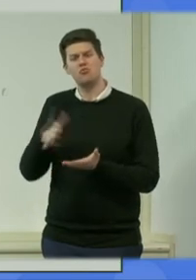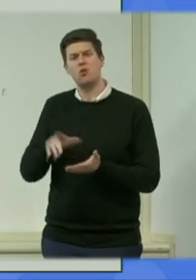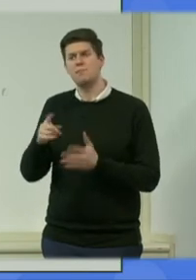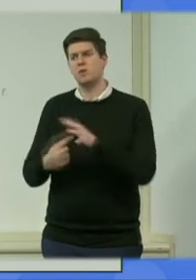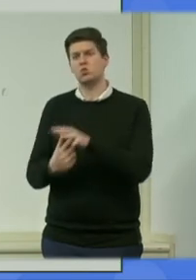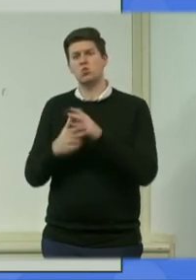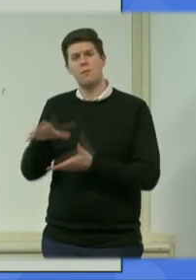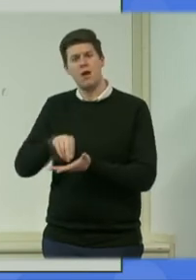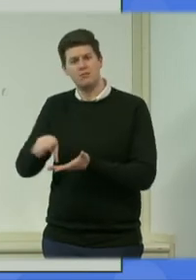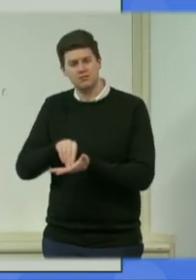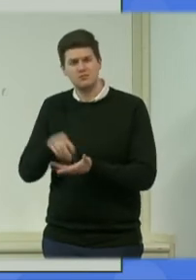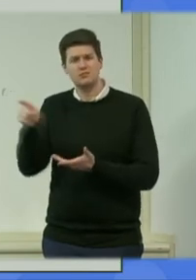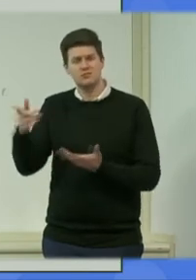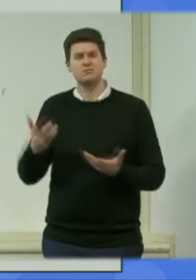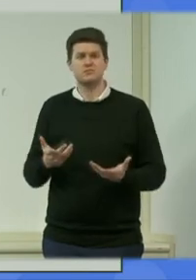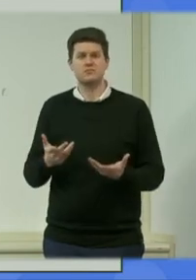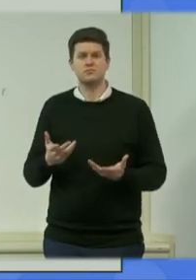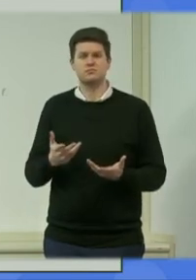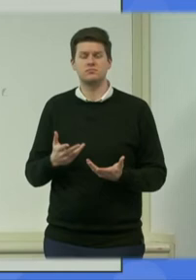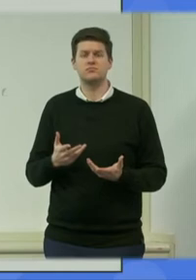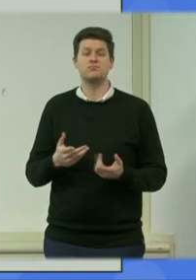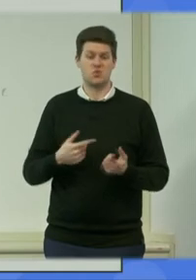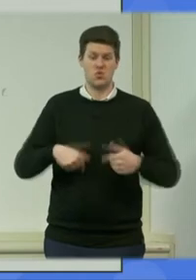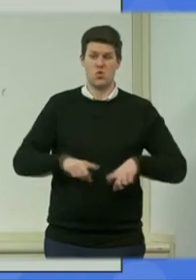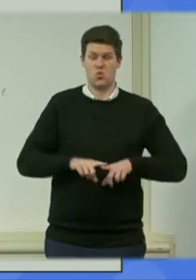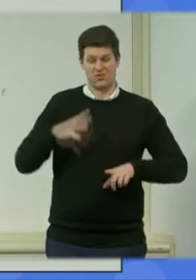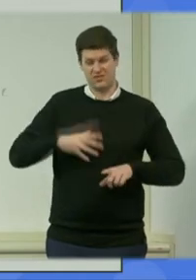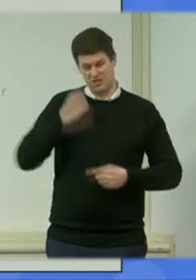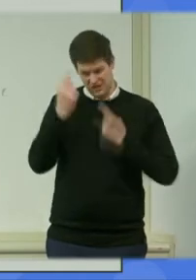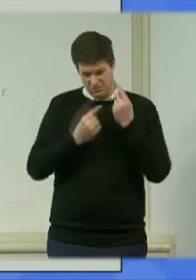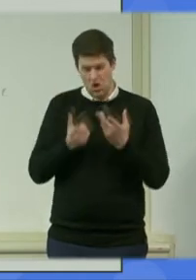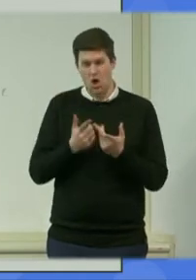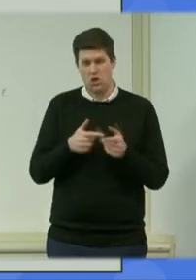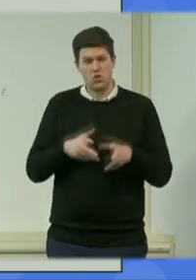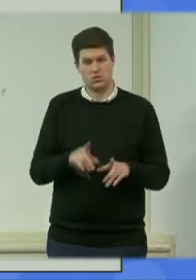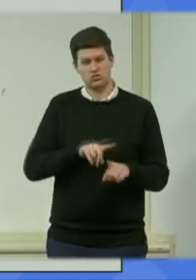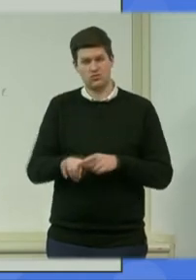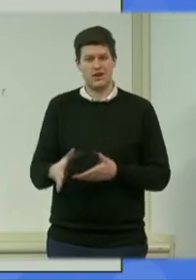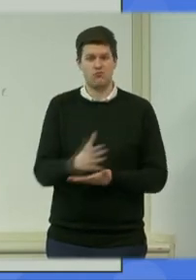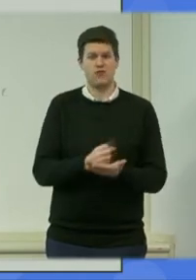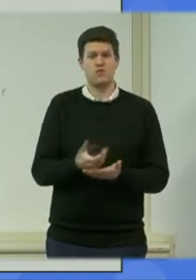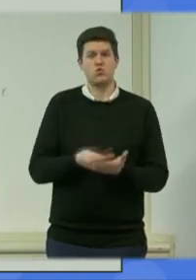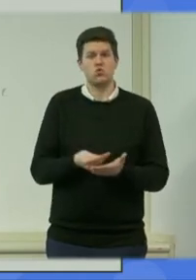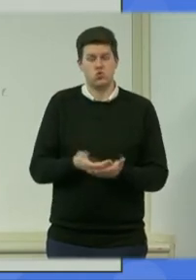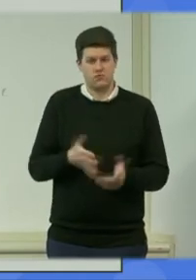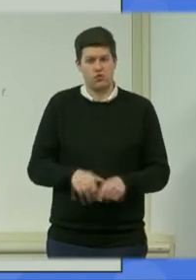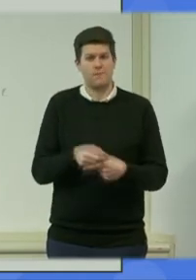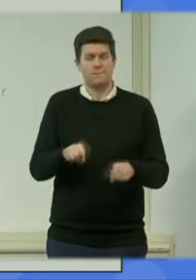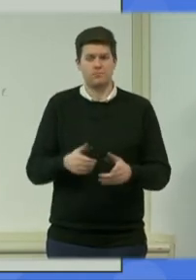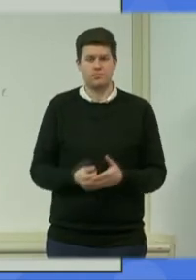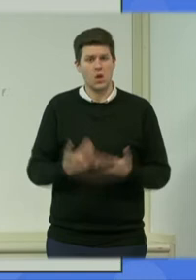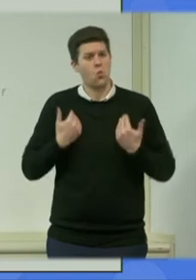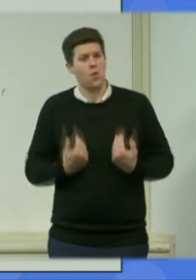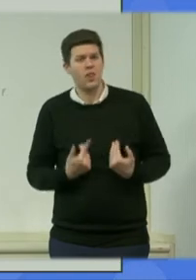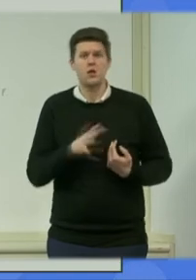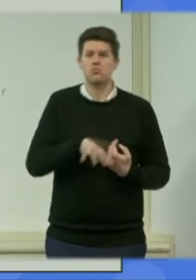at least through employment, we need to look at other ways to get more revenues potentially from richer people if you wanted to. So things like wealth and property, rather than just